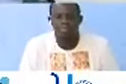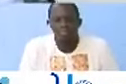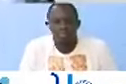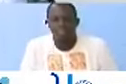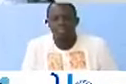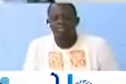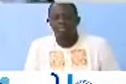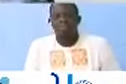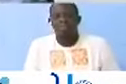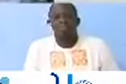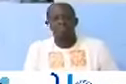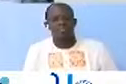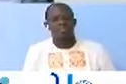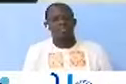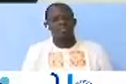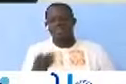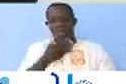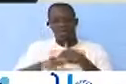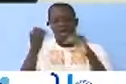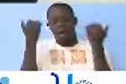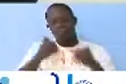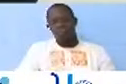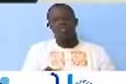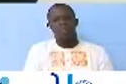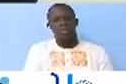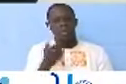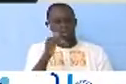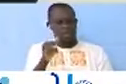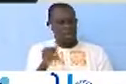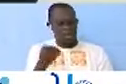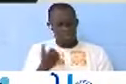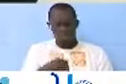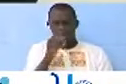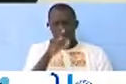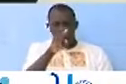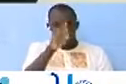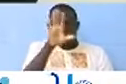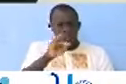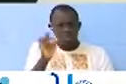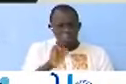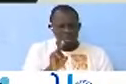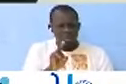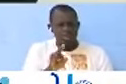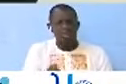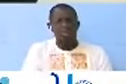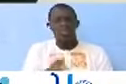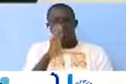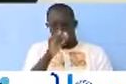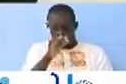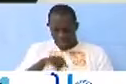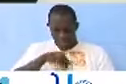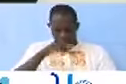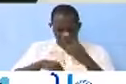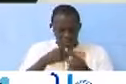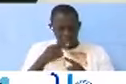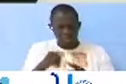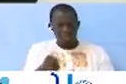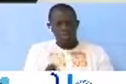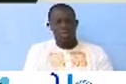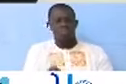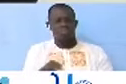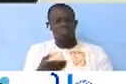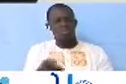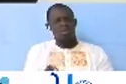and you have a bank? Never happened. And what was the accusation? Just so that we are clear. You mentioned a bull.